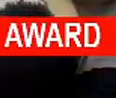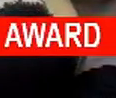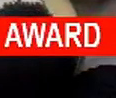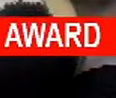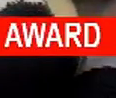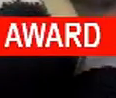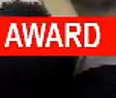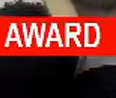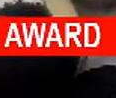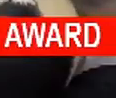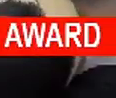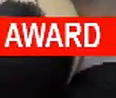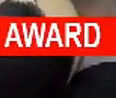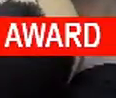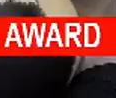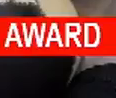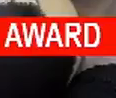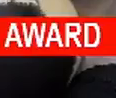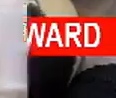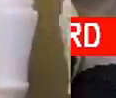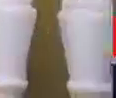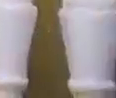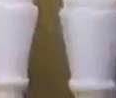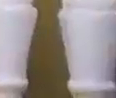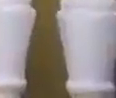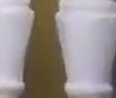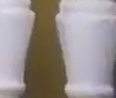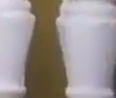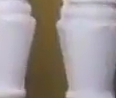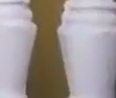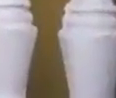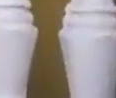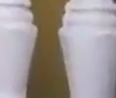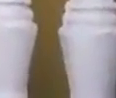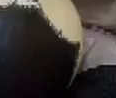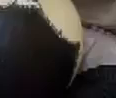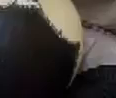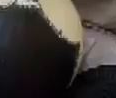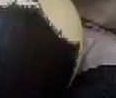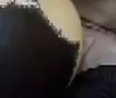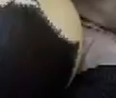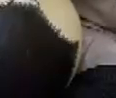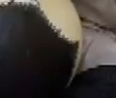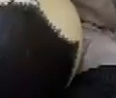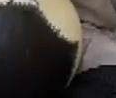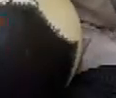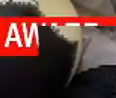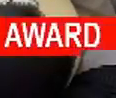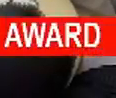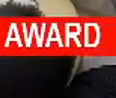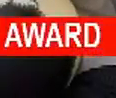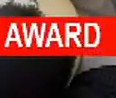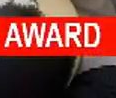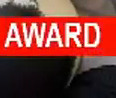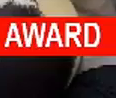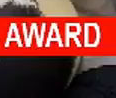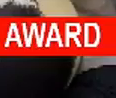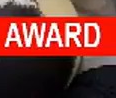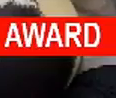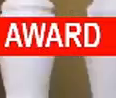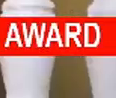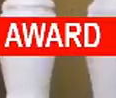dalba aho moro bari biba ma diari mbakel konkoto murkoto le konkoto futo koto